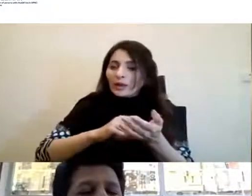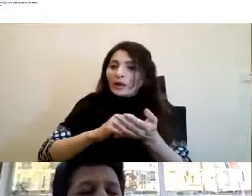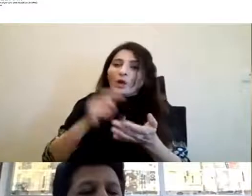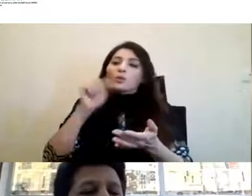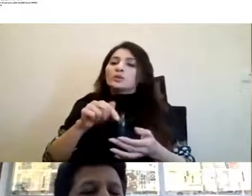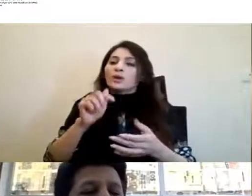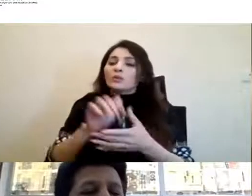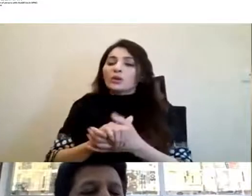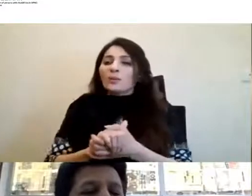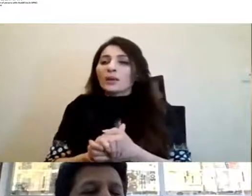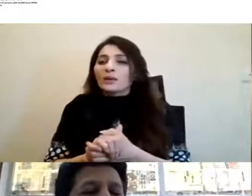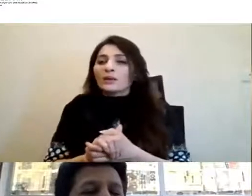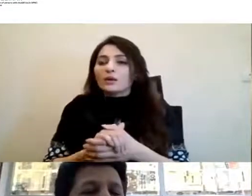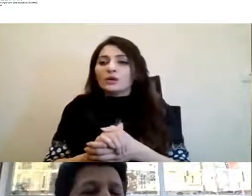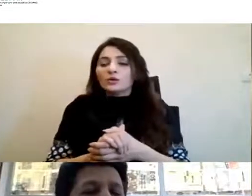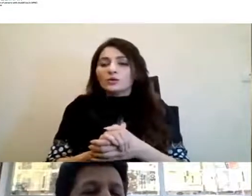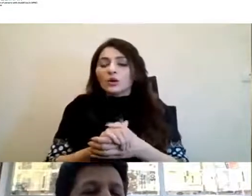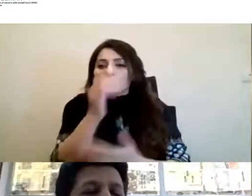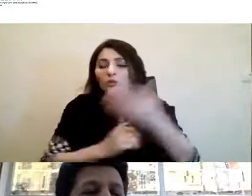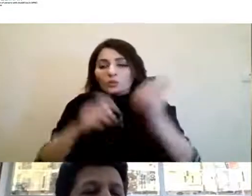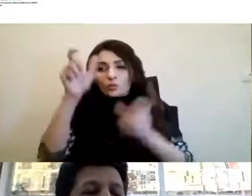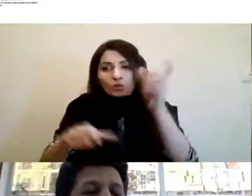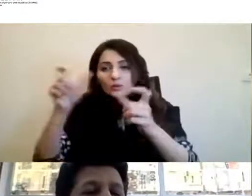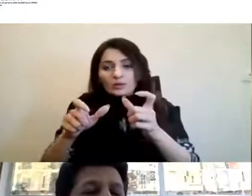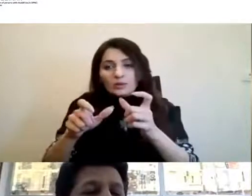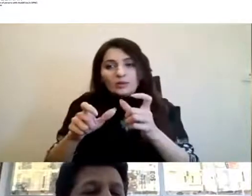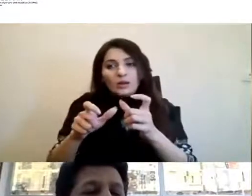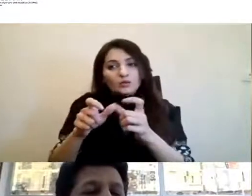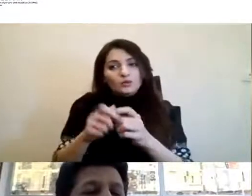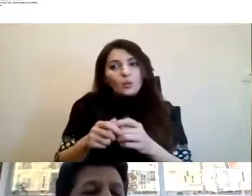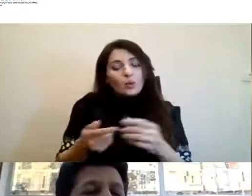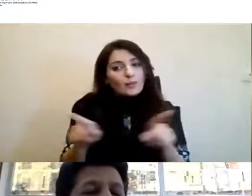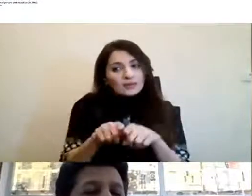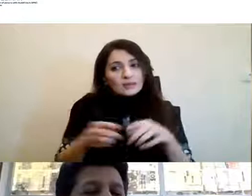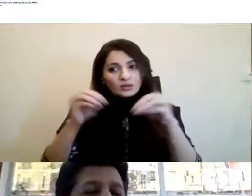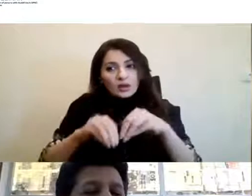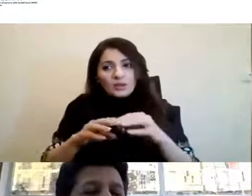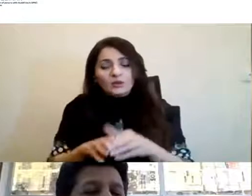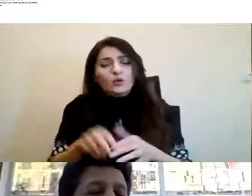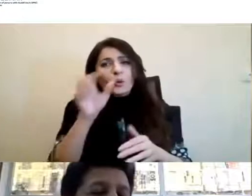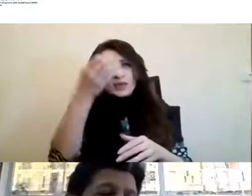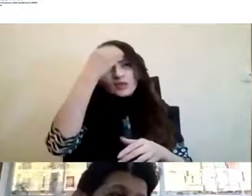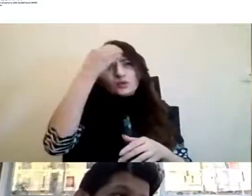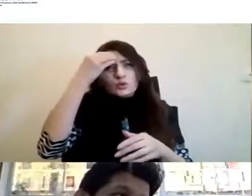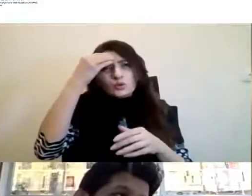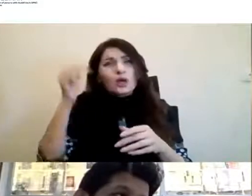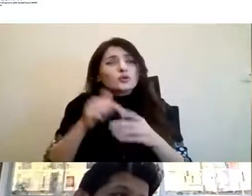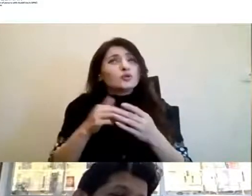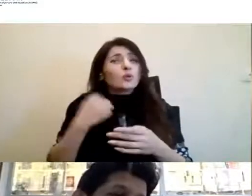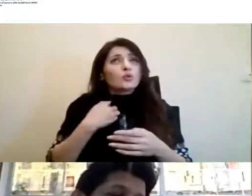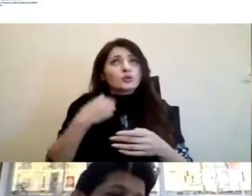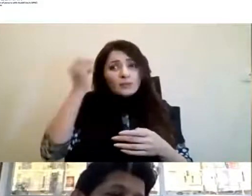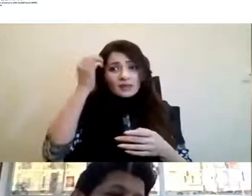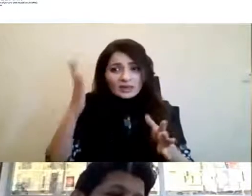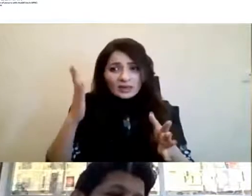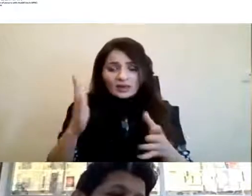with disabilities in our region. For three issues I have identified for accessing ICTs.